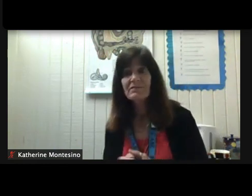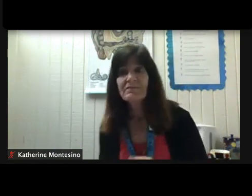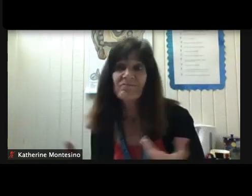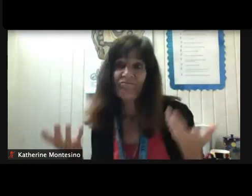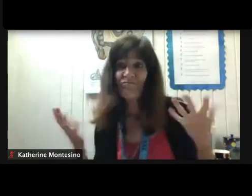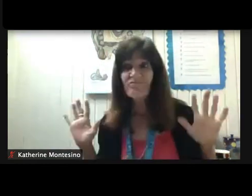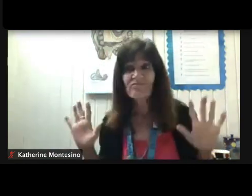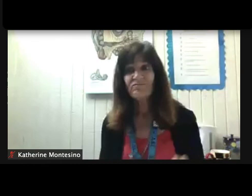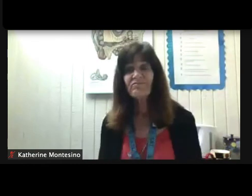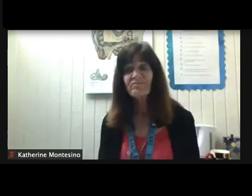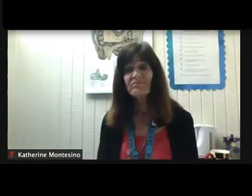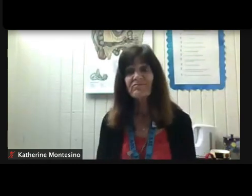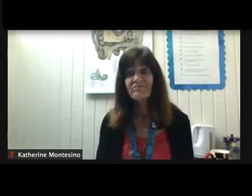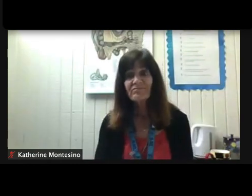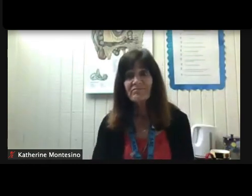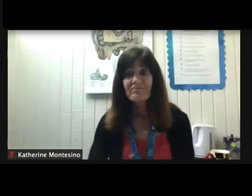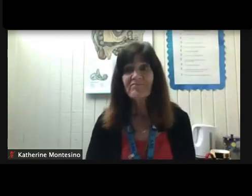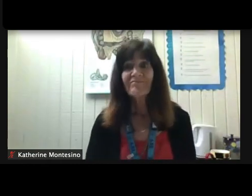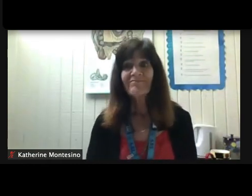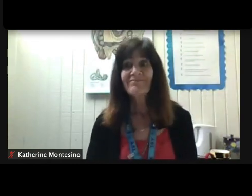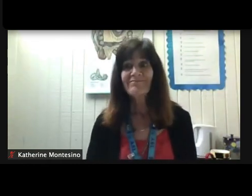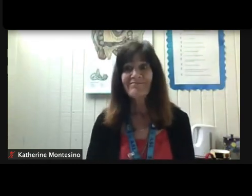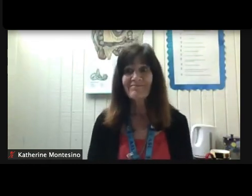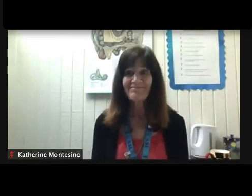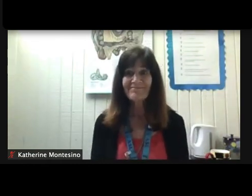Really. I guess that's it.